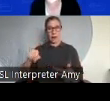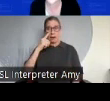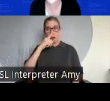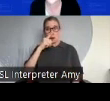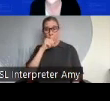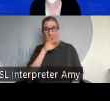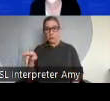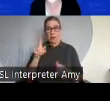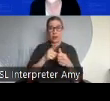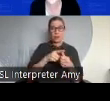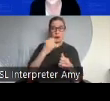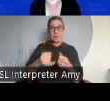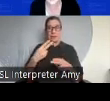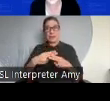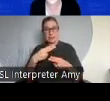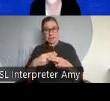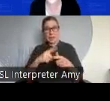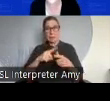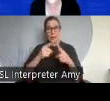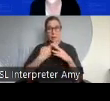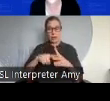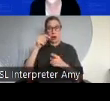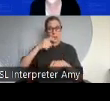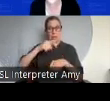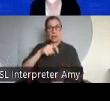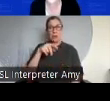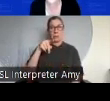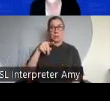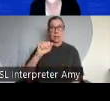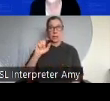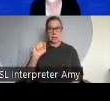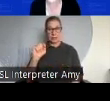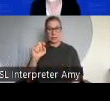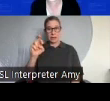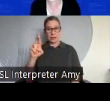us, and then I'll begin to time you. Sure. It's